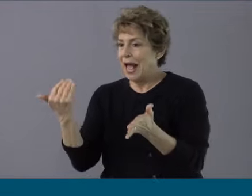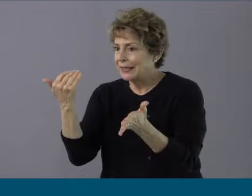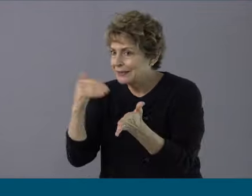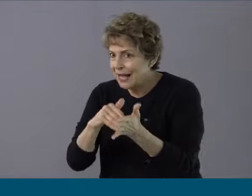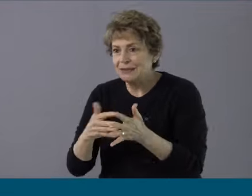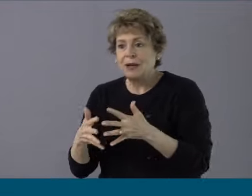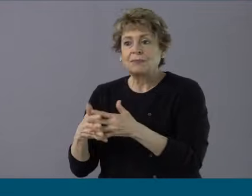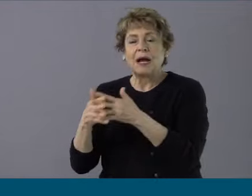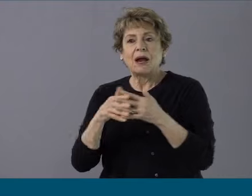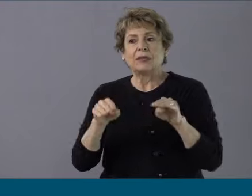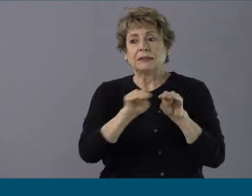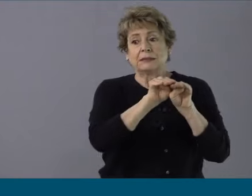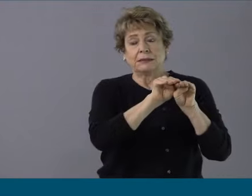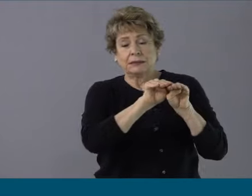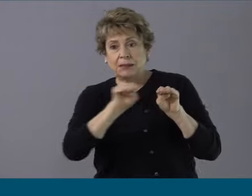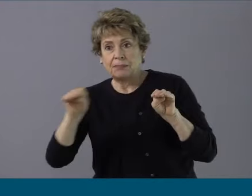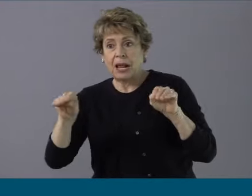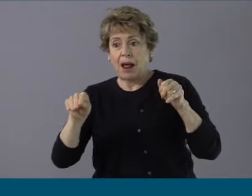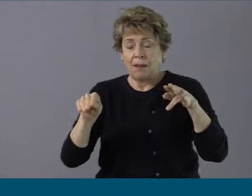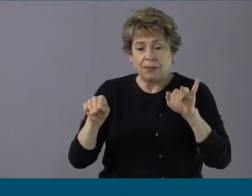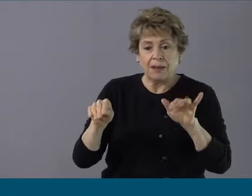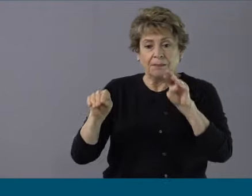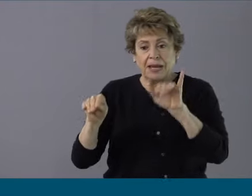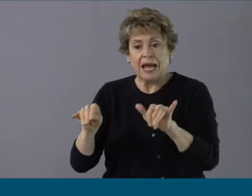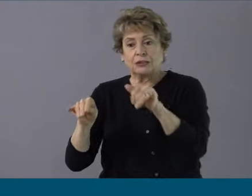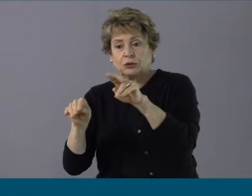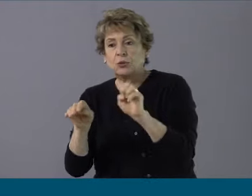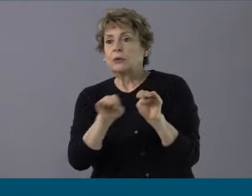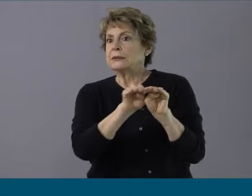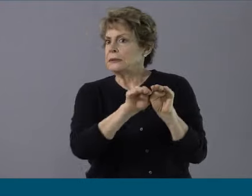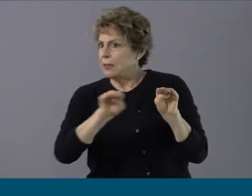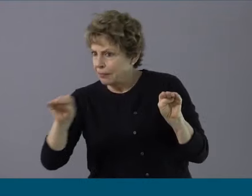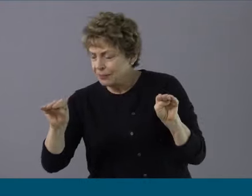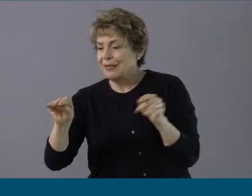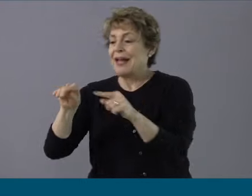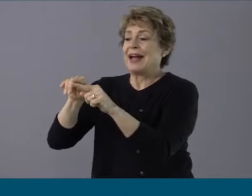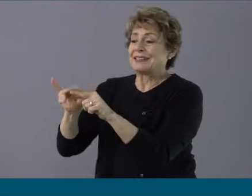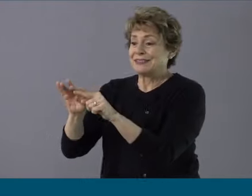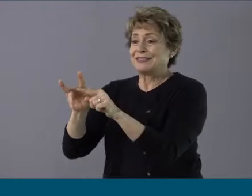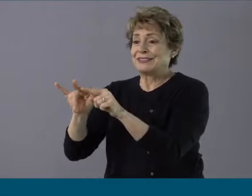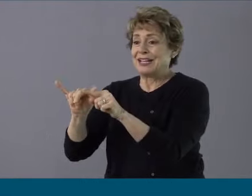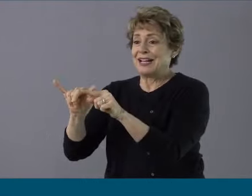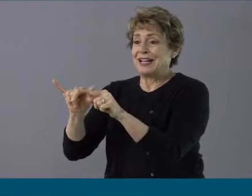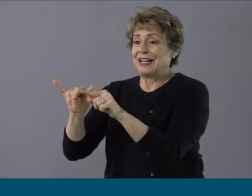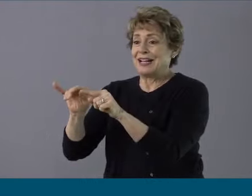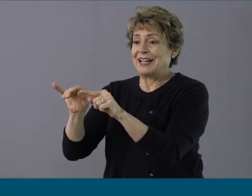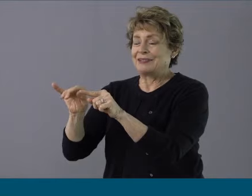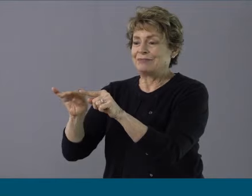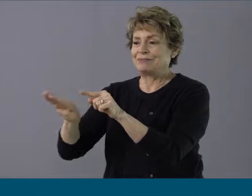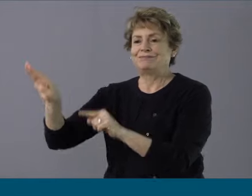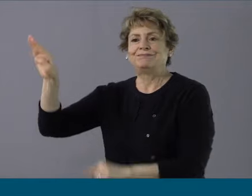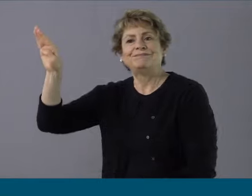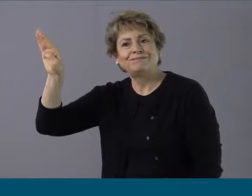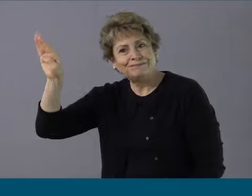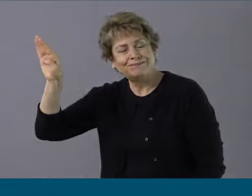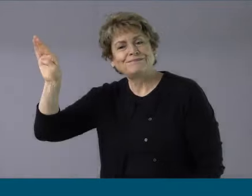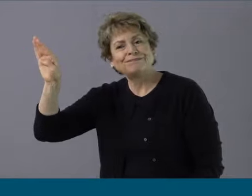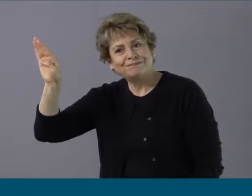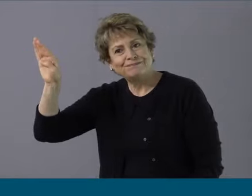through June. A dramatic spike up in July while we are flattening and beginning